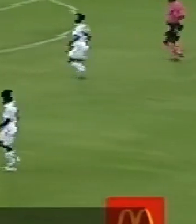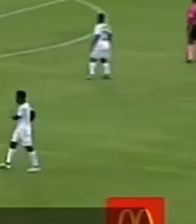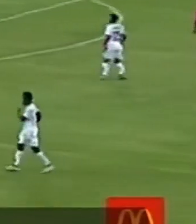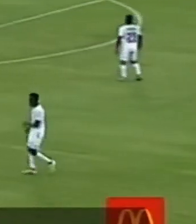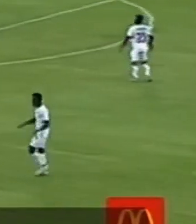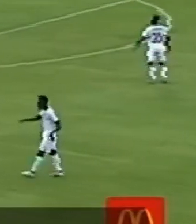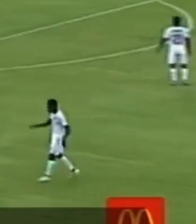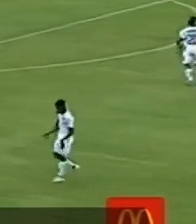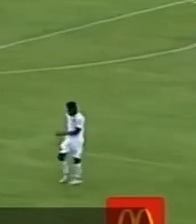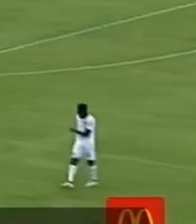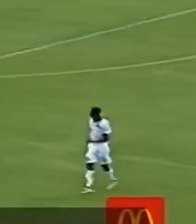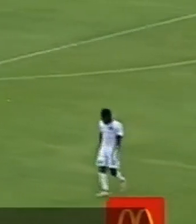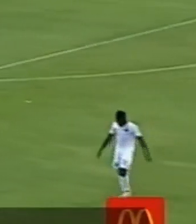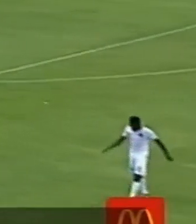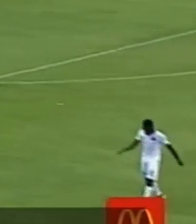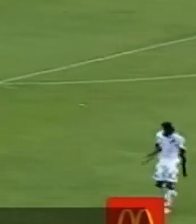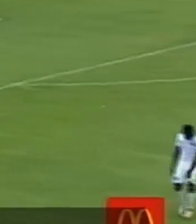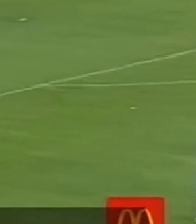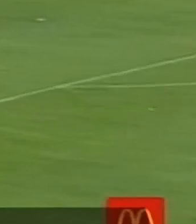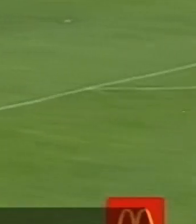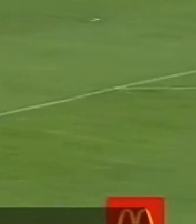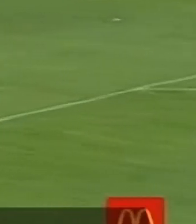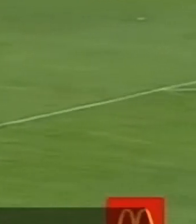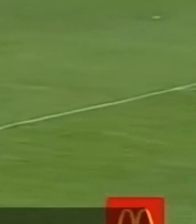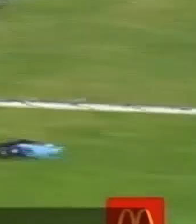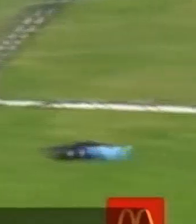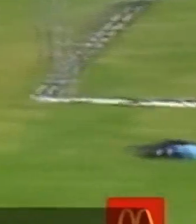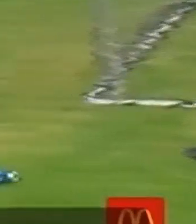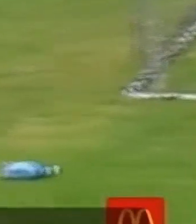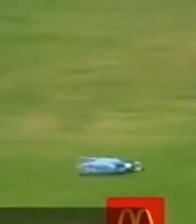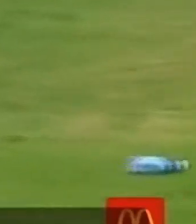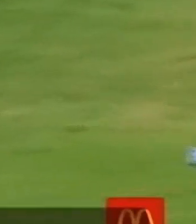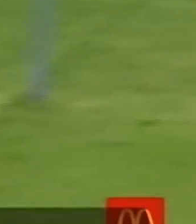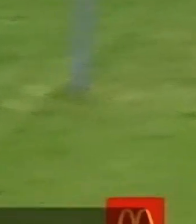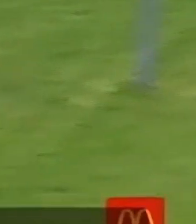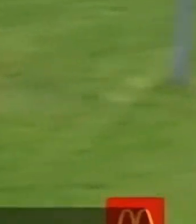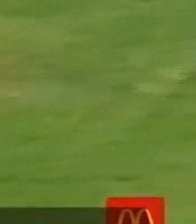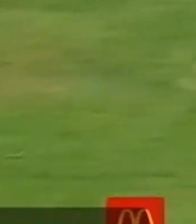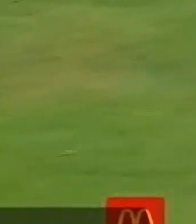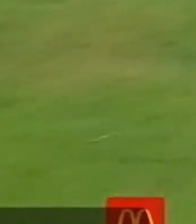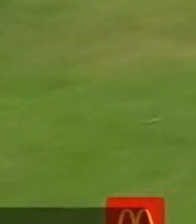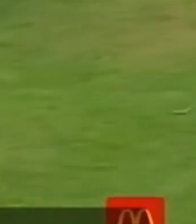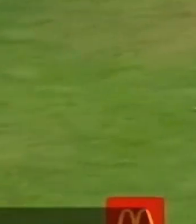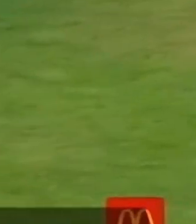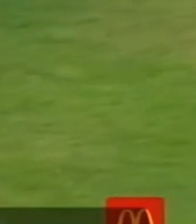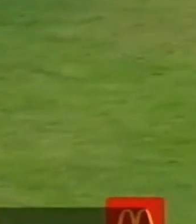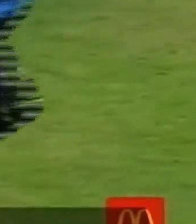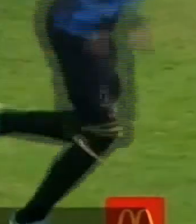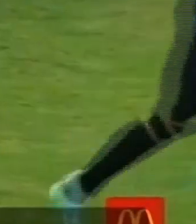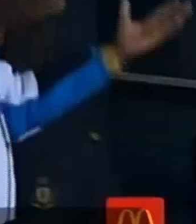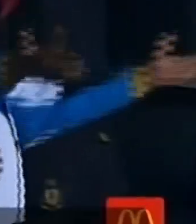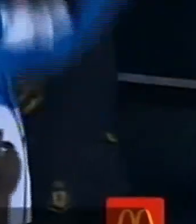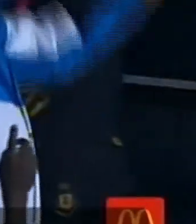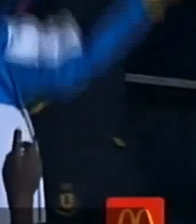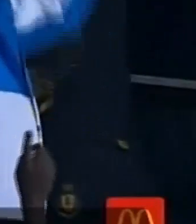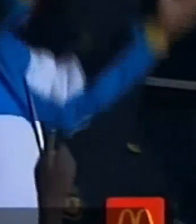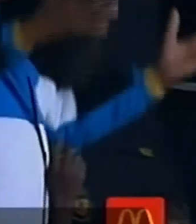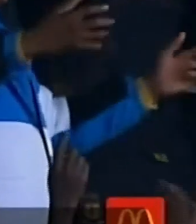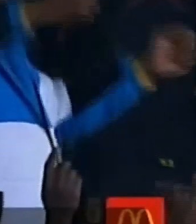Matupu, plenty of space! Scored his 2nd of the game, his 3rd of the season. Royal AM in full